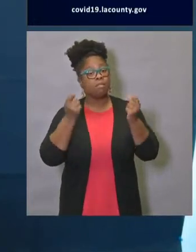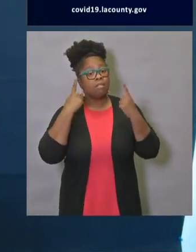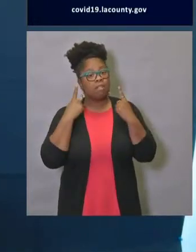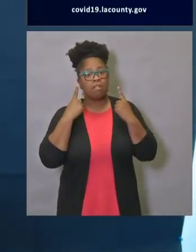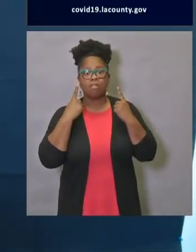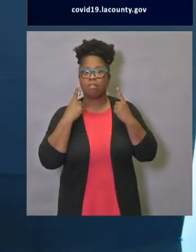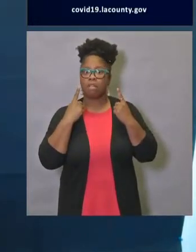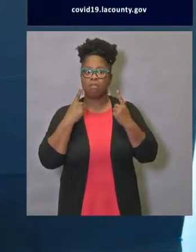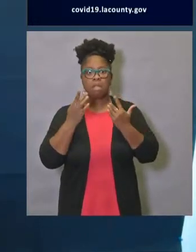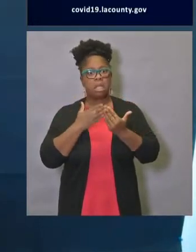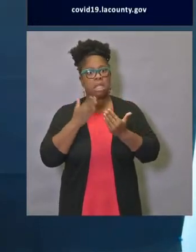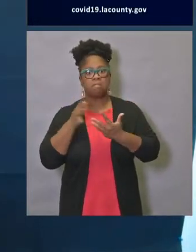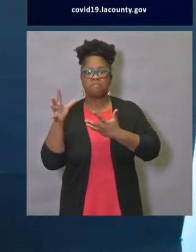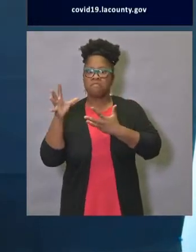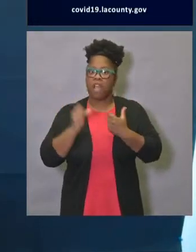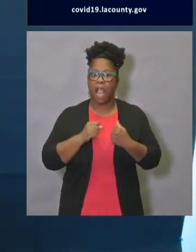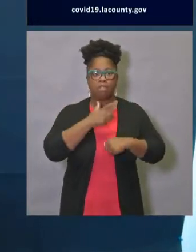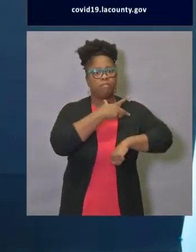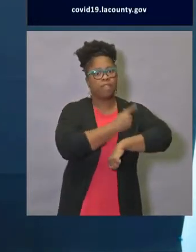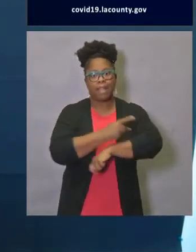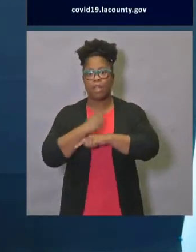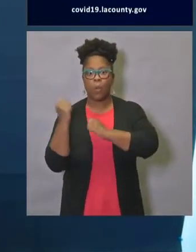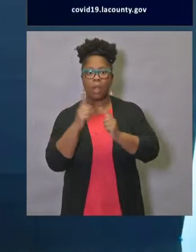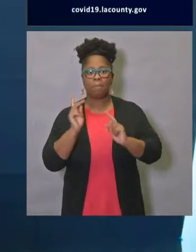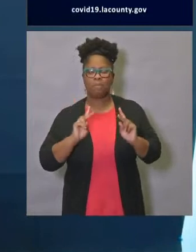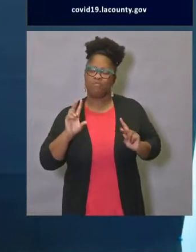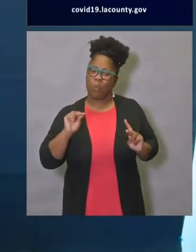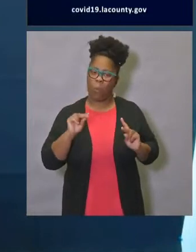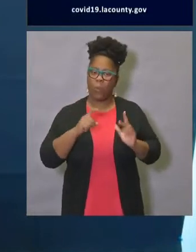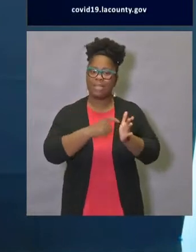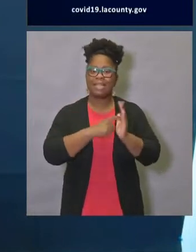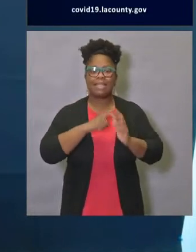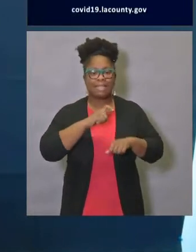able to get vaccinated. So COVID testing will